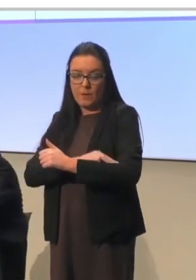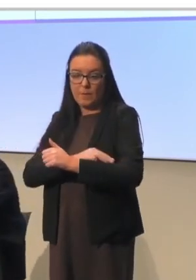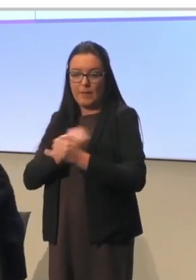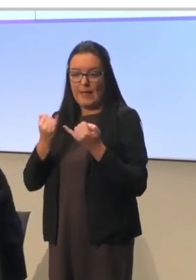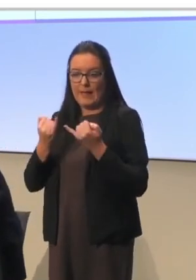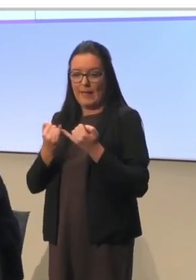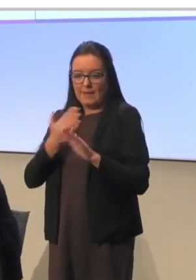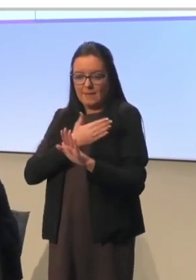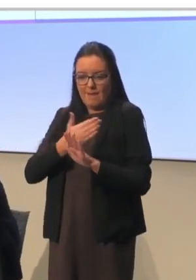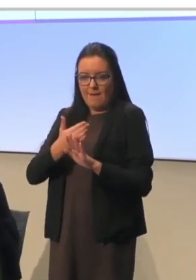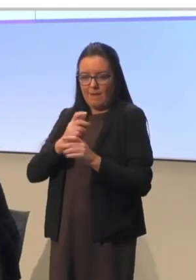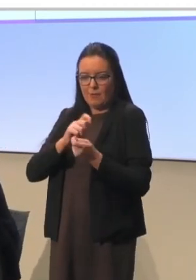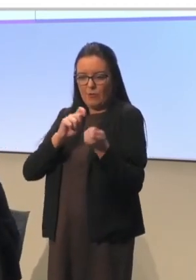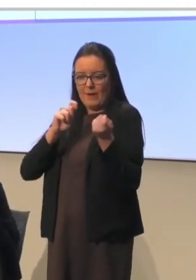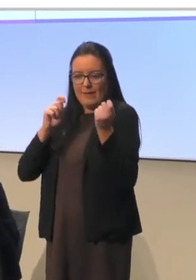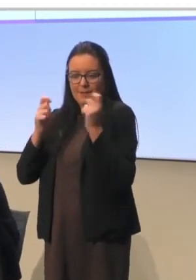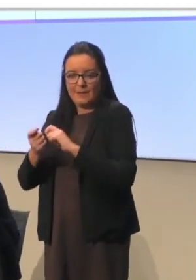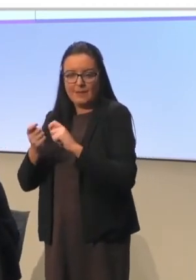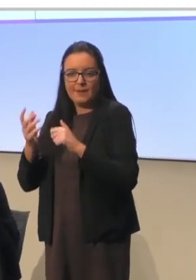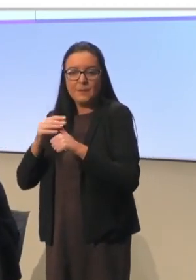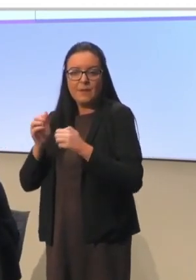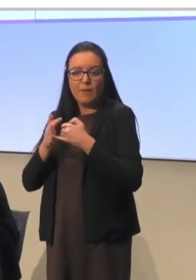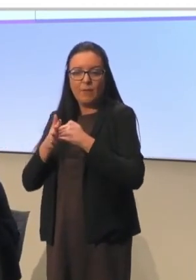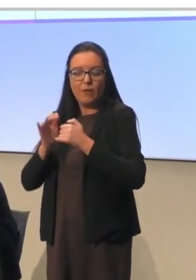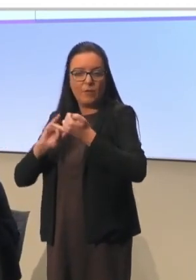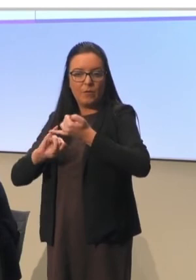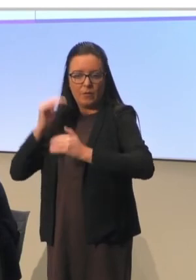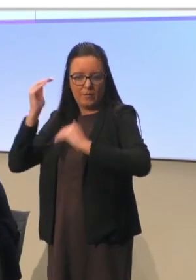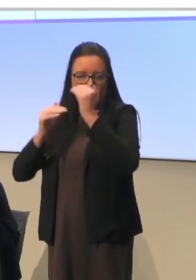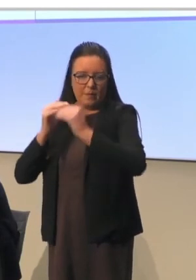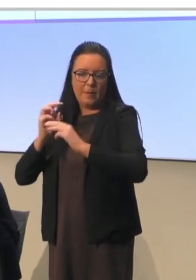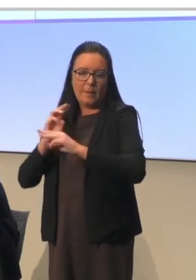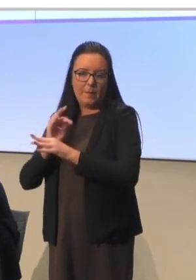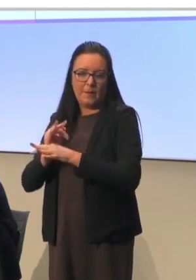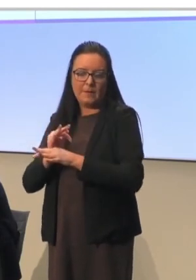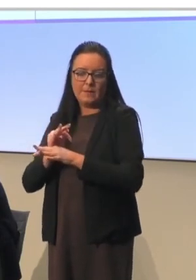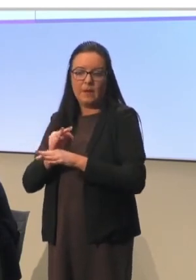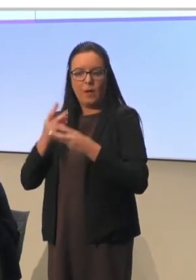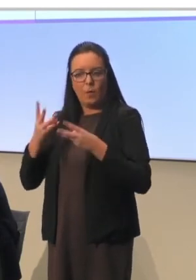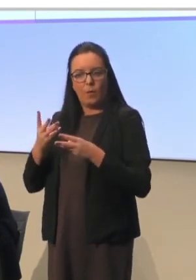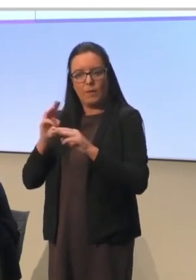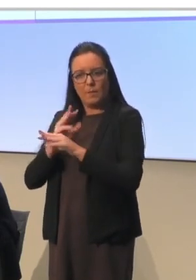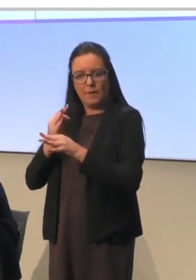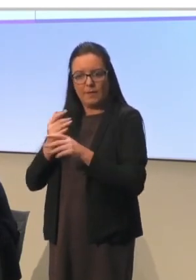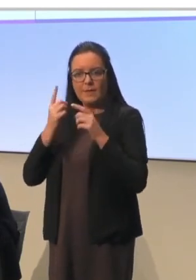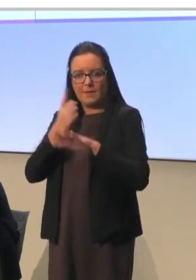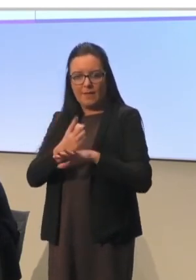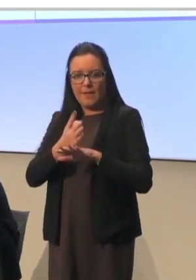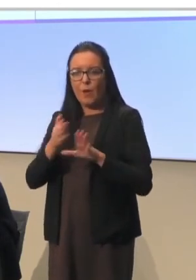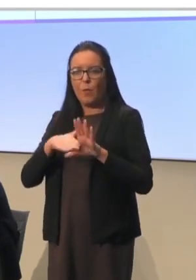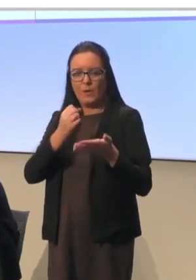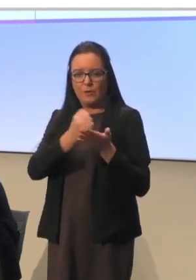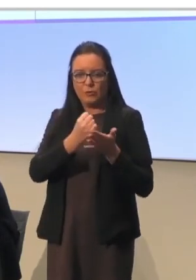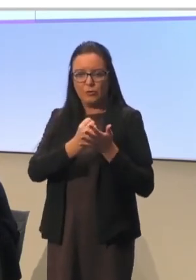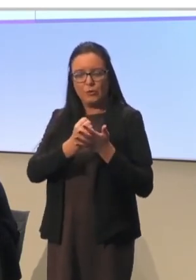pre-transition contact, particularly for parents. I would like the parents to also be there on the sampling day, so when the young adult goes to visit the different settings, the parents